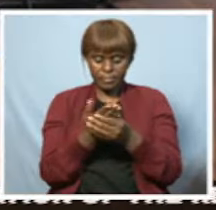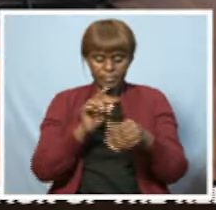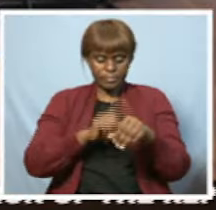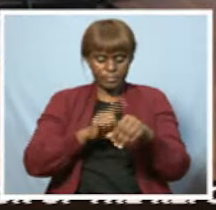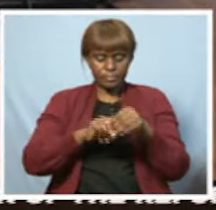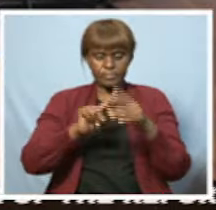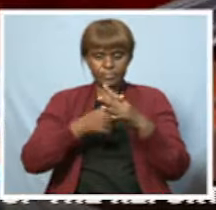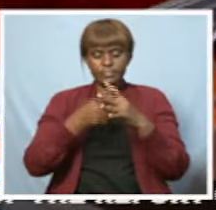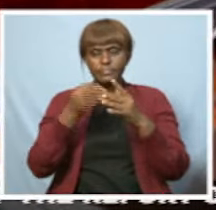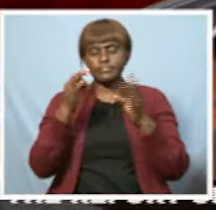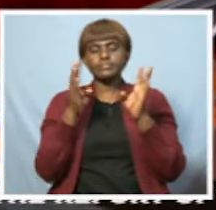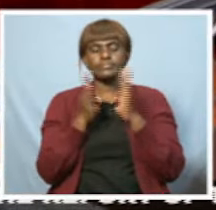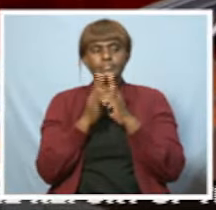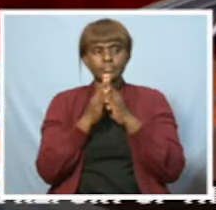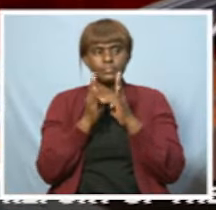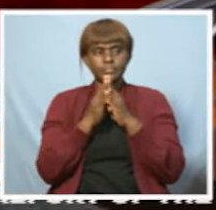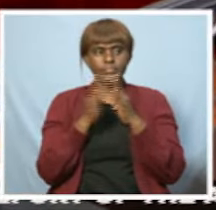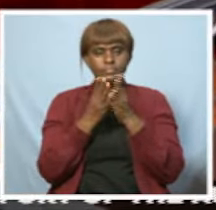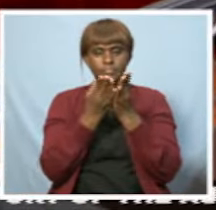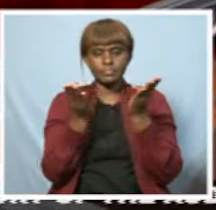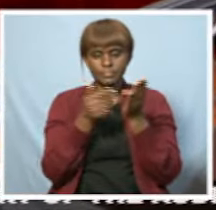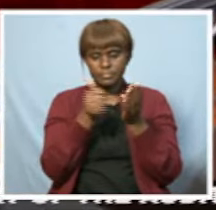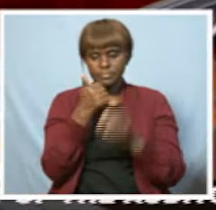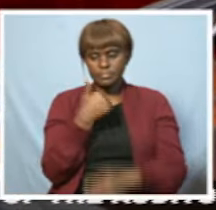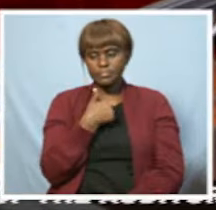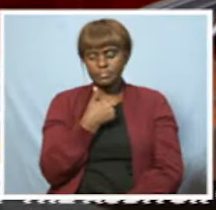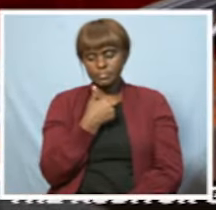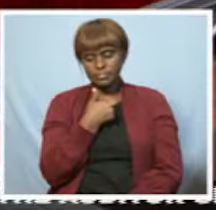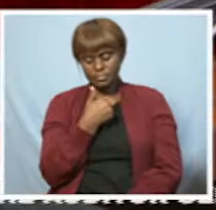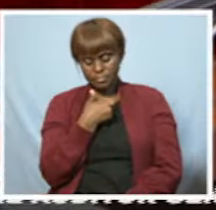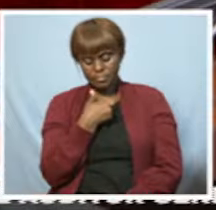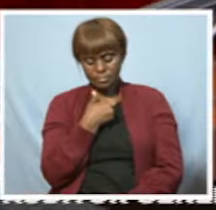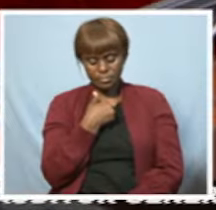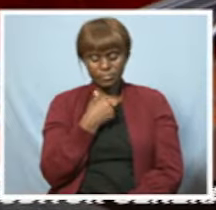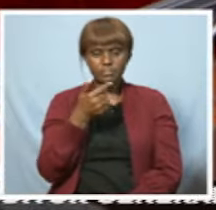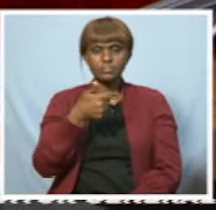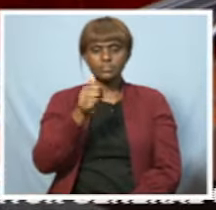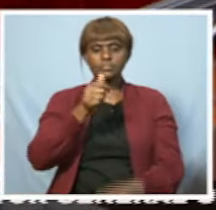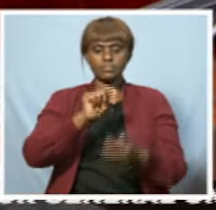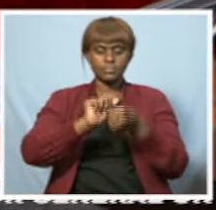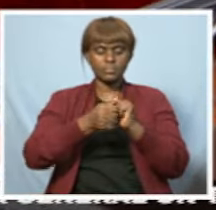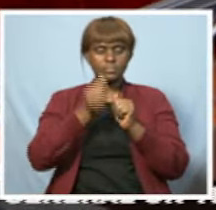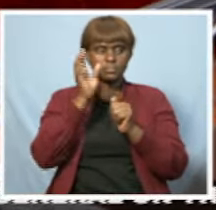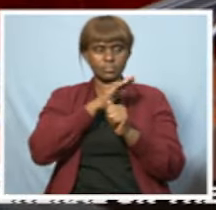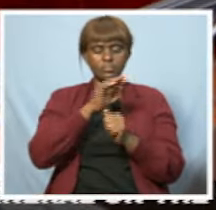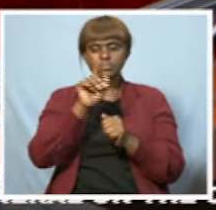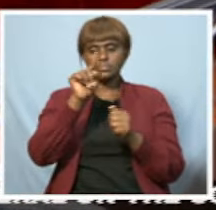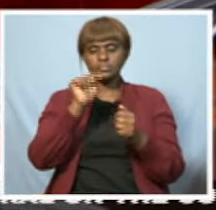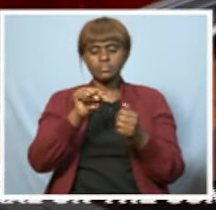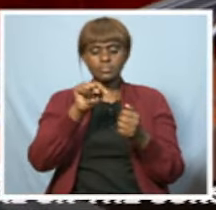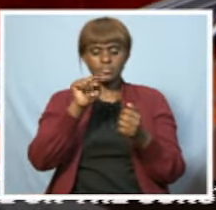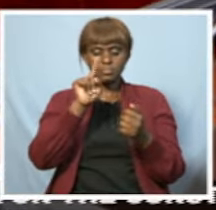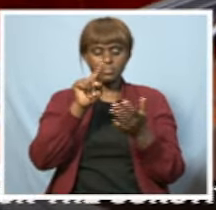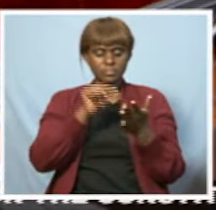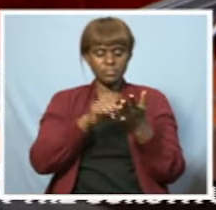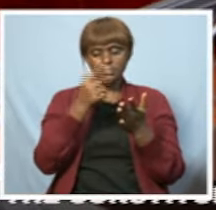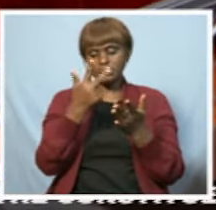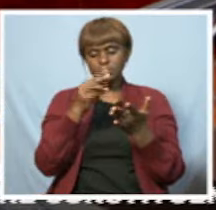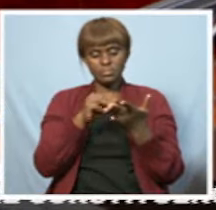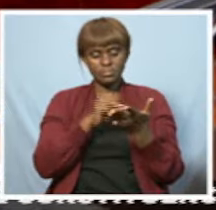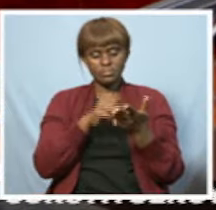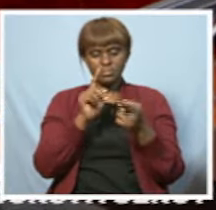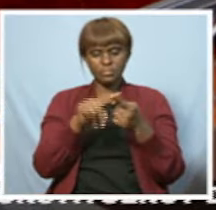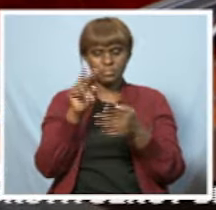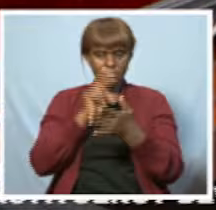beginning of the meeting, where you amended 1.3 million kwacha to read